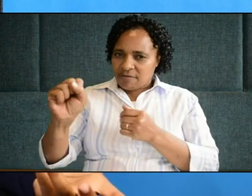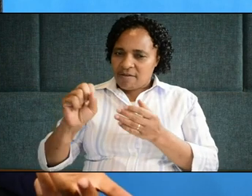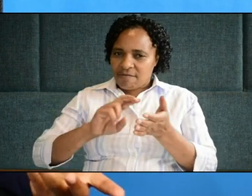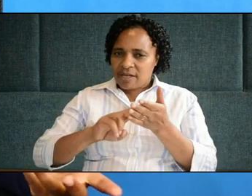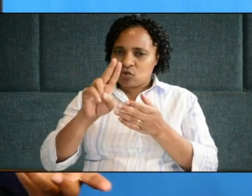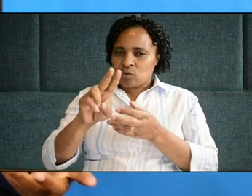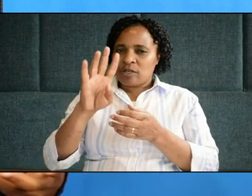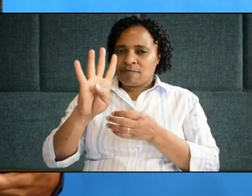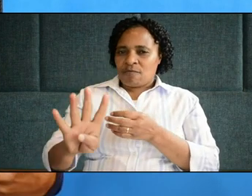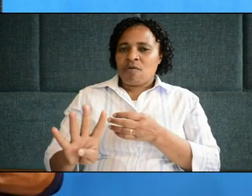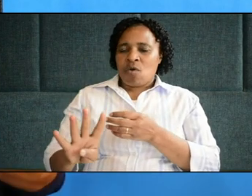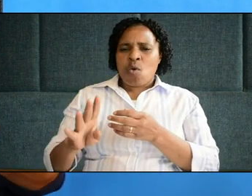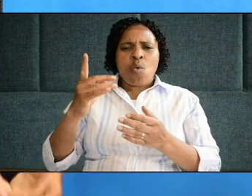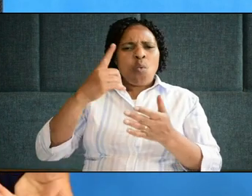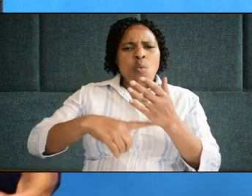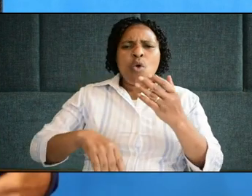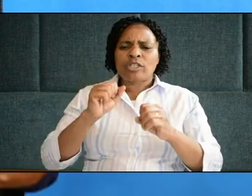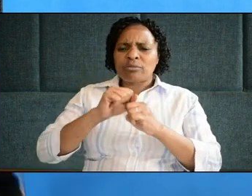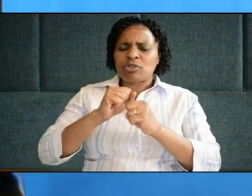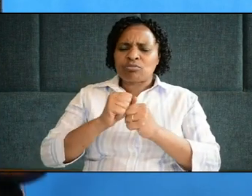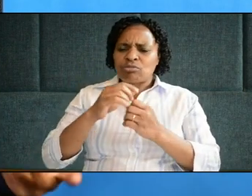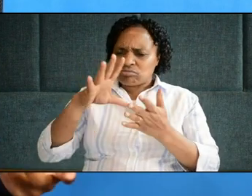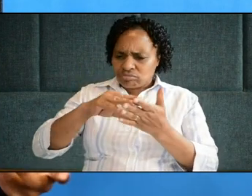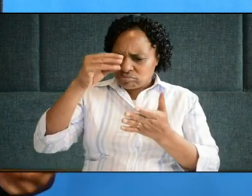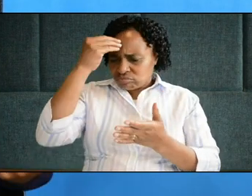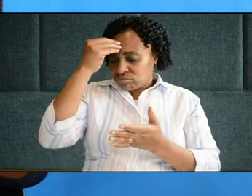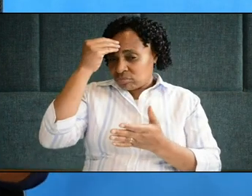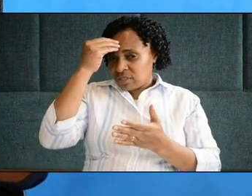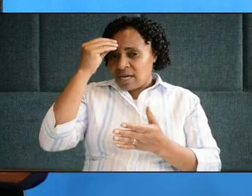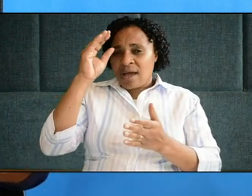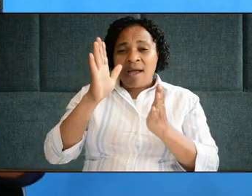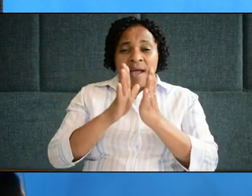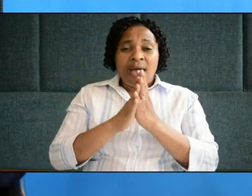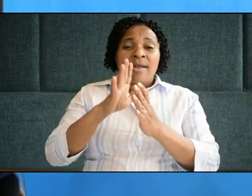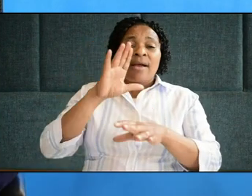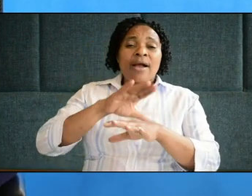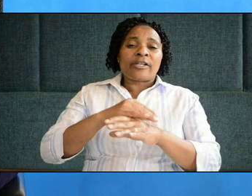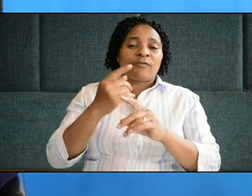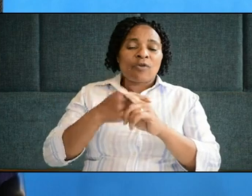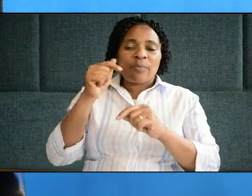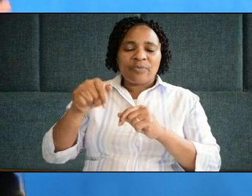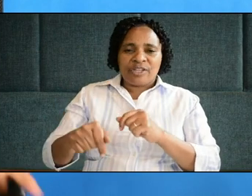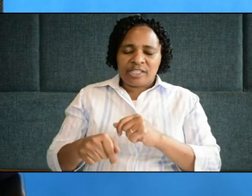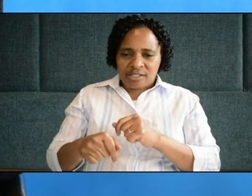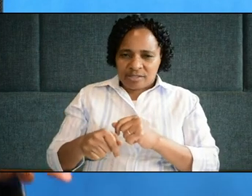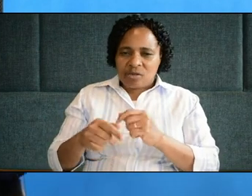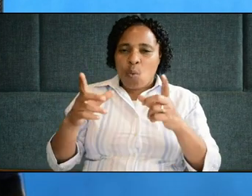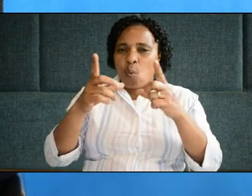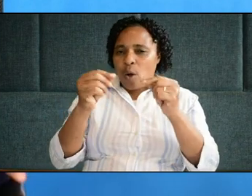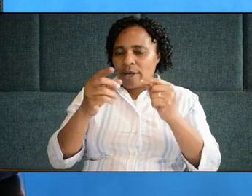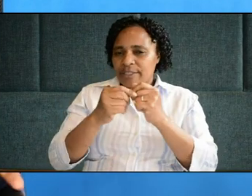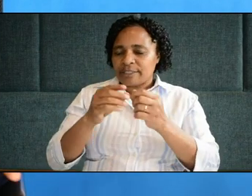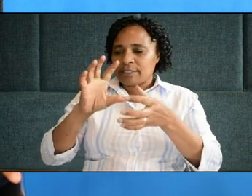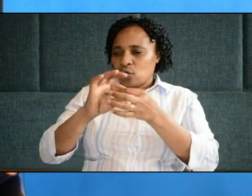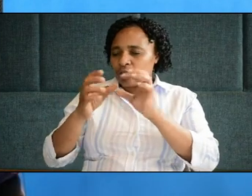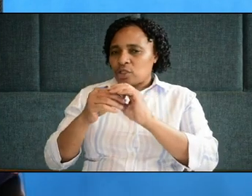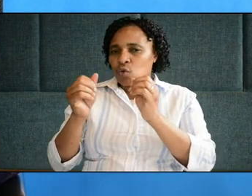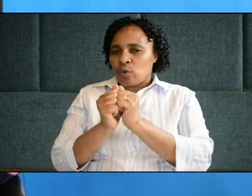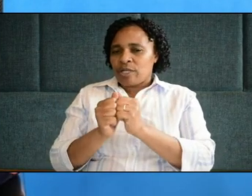5:24. What can you allude and what do you get from these punchlines in connection with the